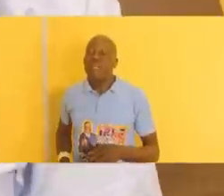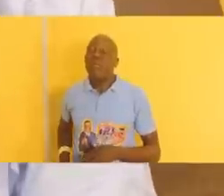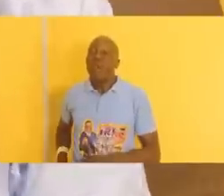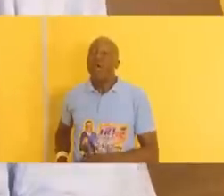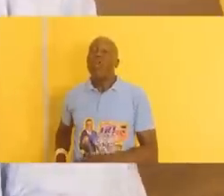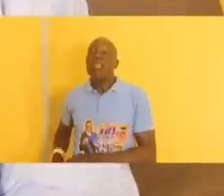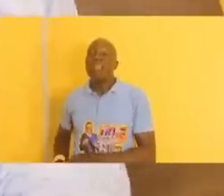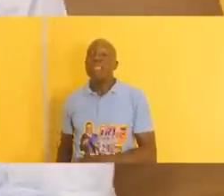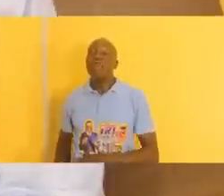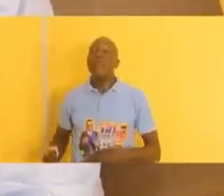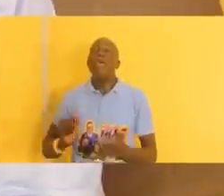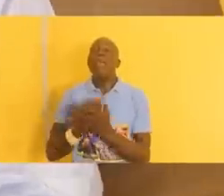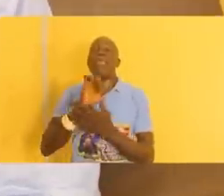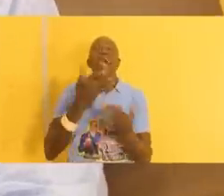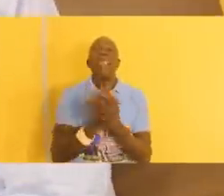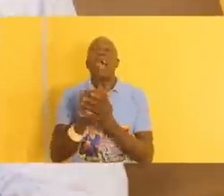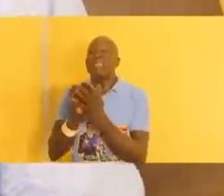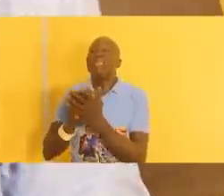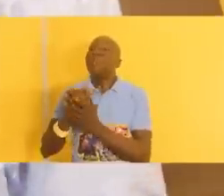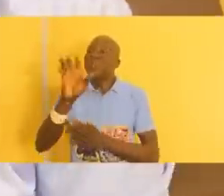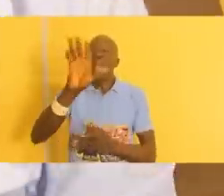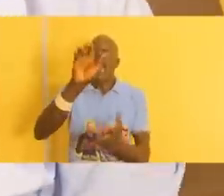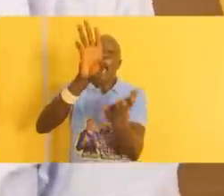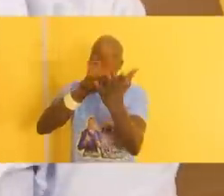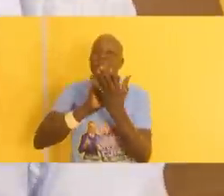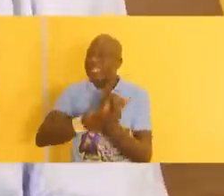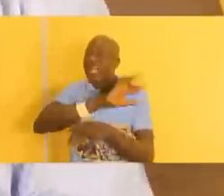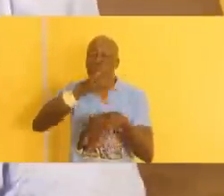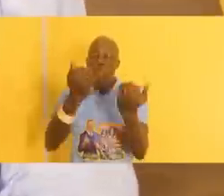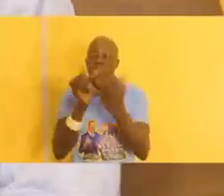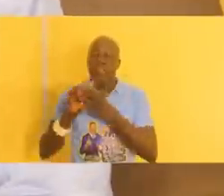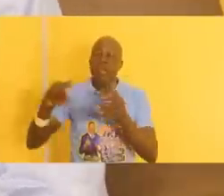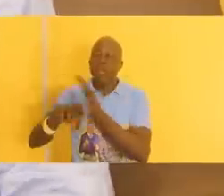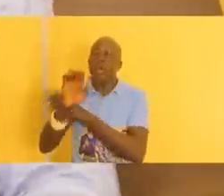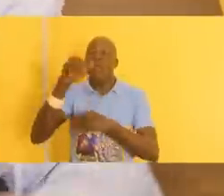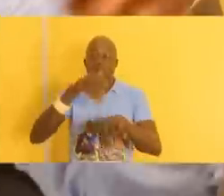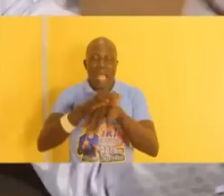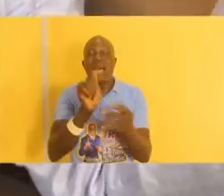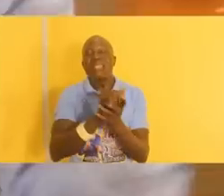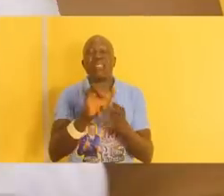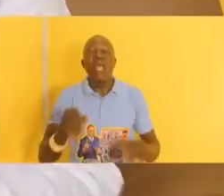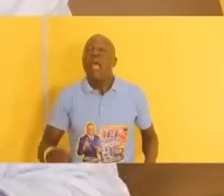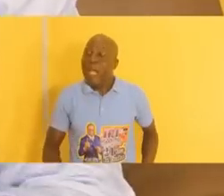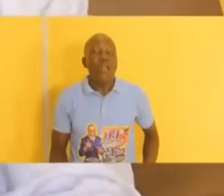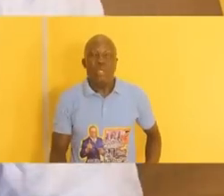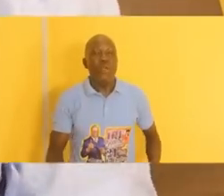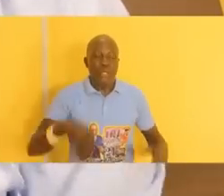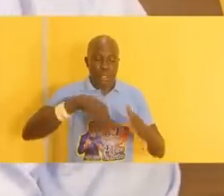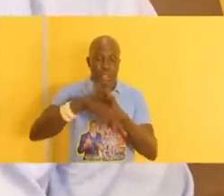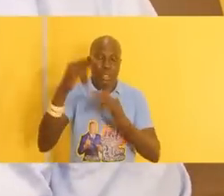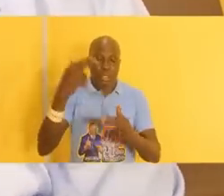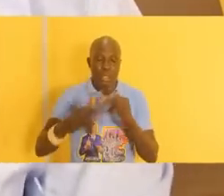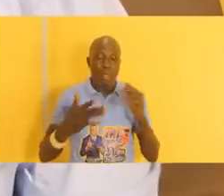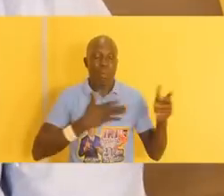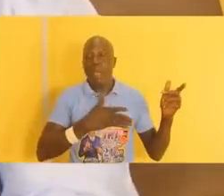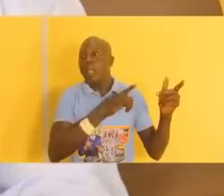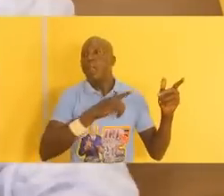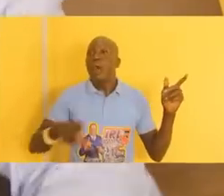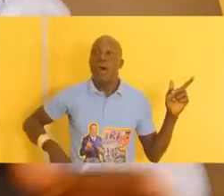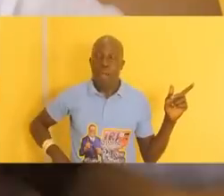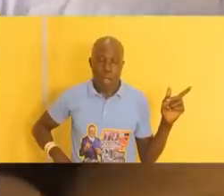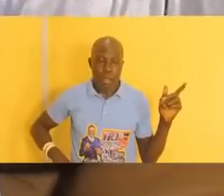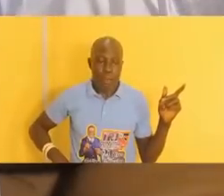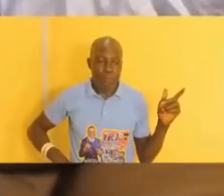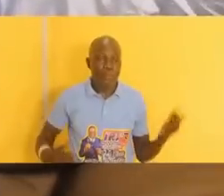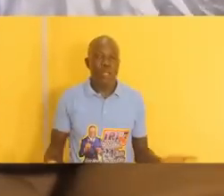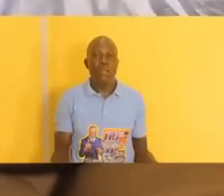sa ra mo te ni ra pe ni ara ko nu gade ni so ra ko nu ta Jesus, Jesus